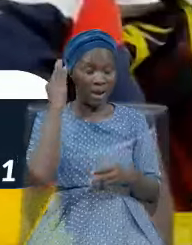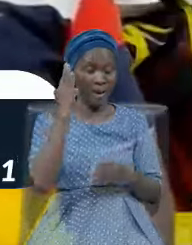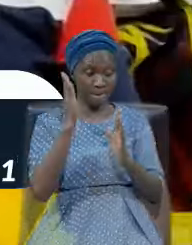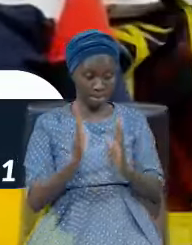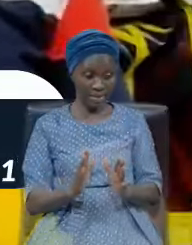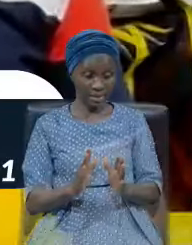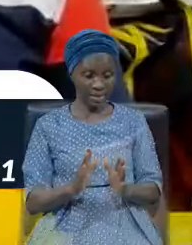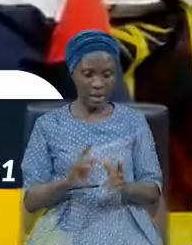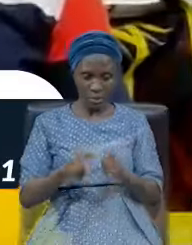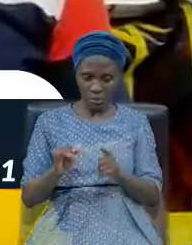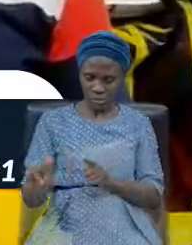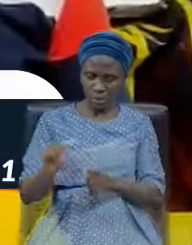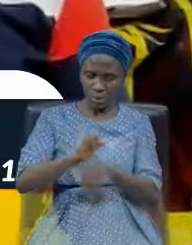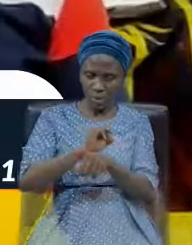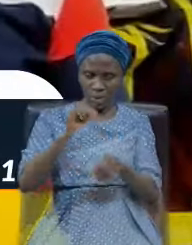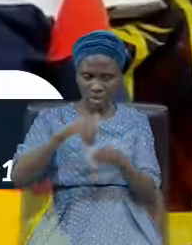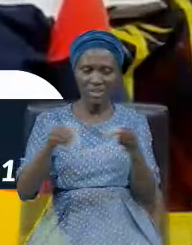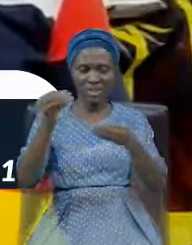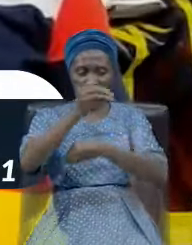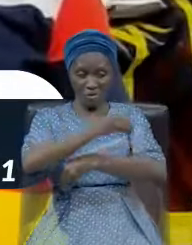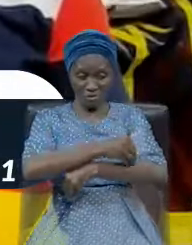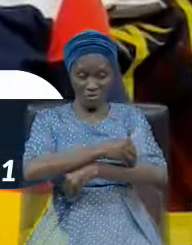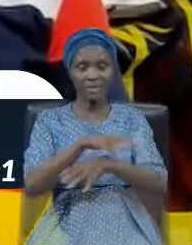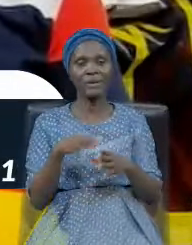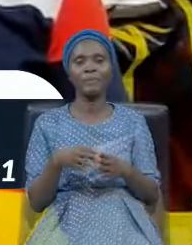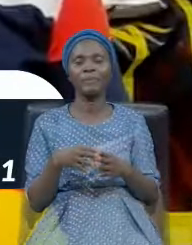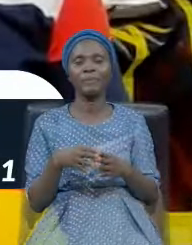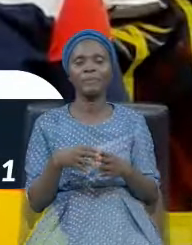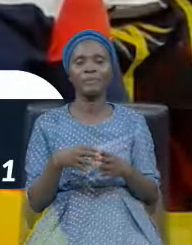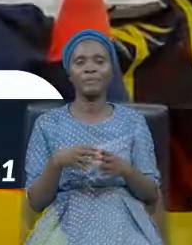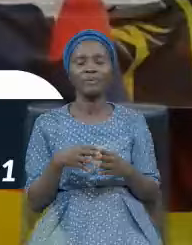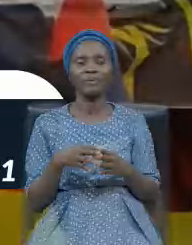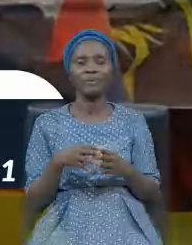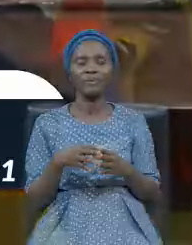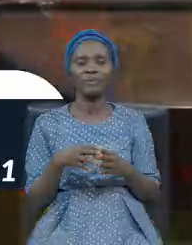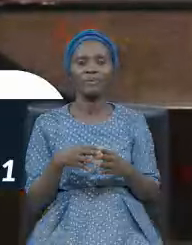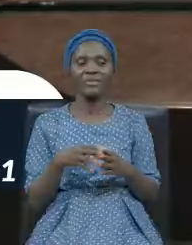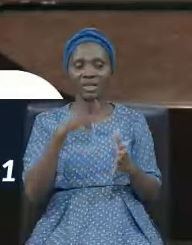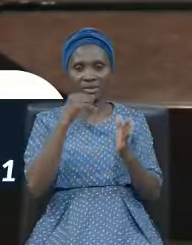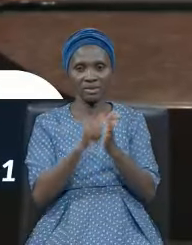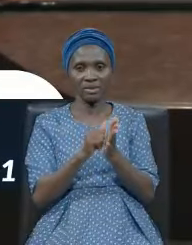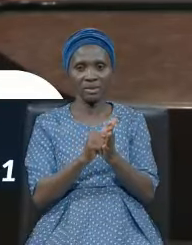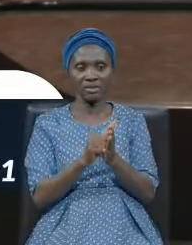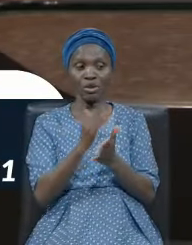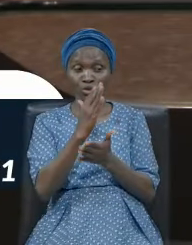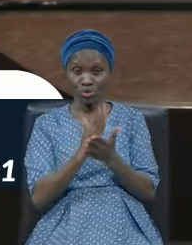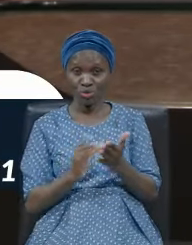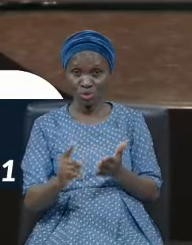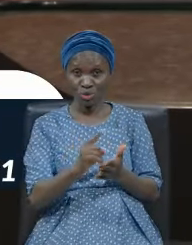they say they preach holiness without which no man shall see the Lord. Somebody is going to try